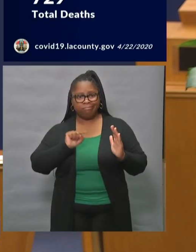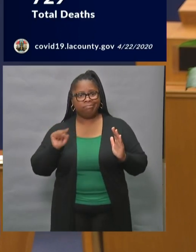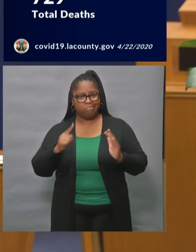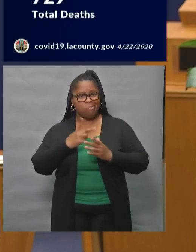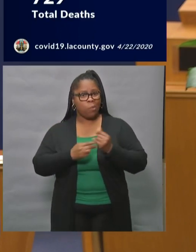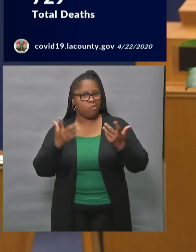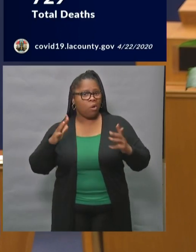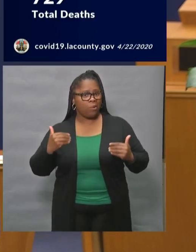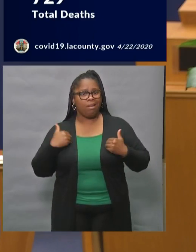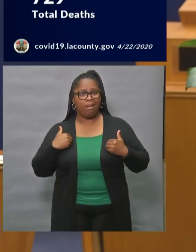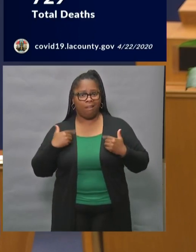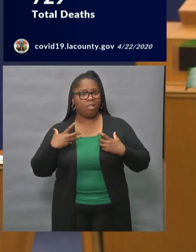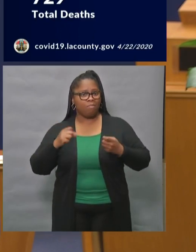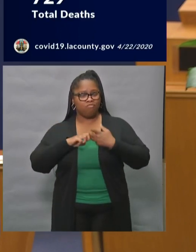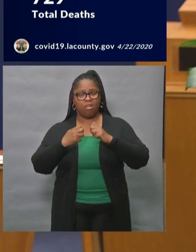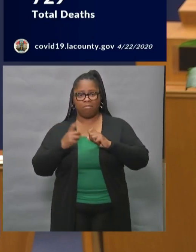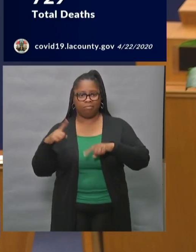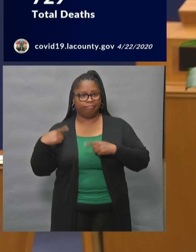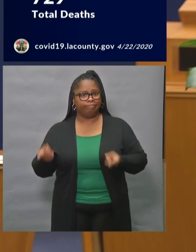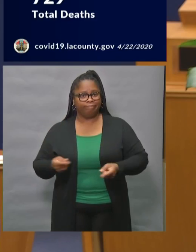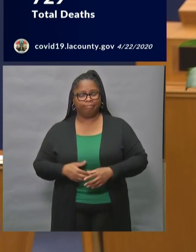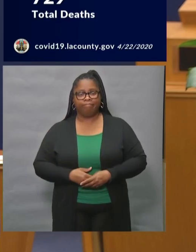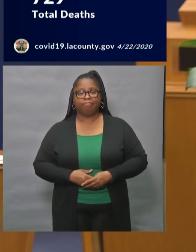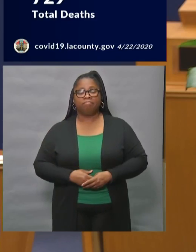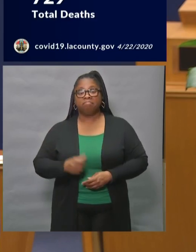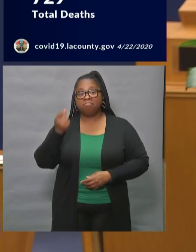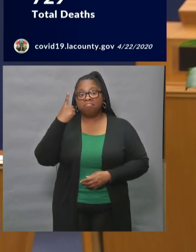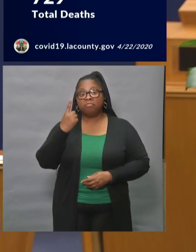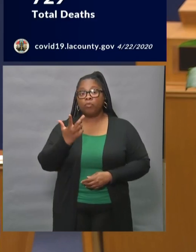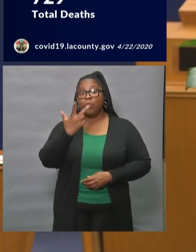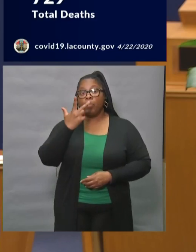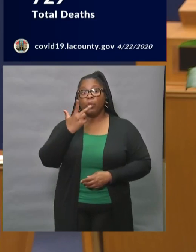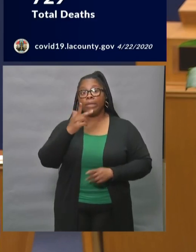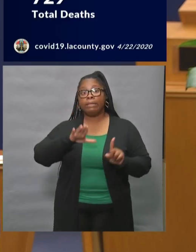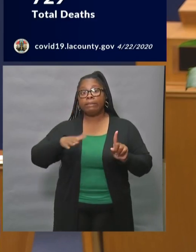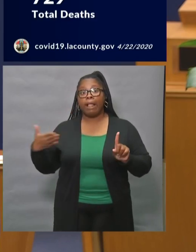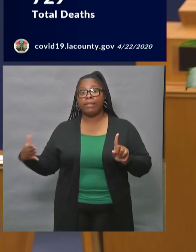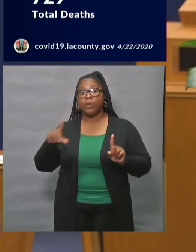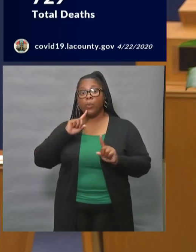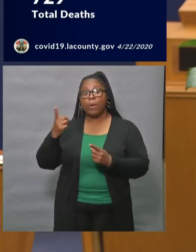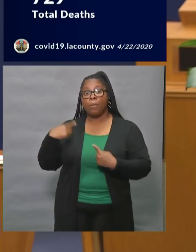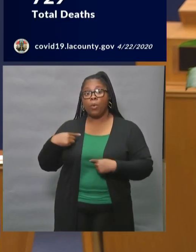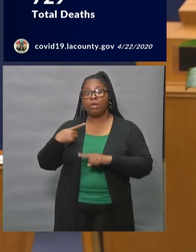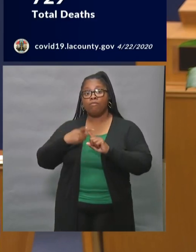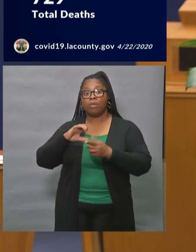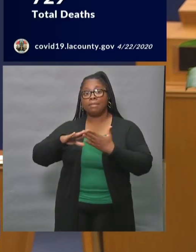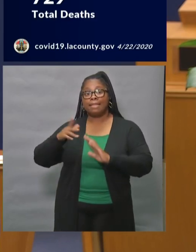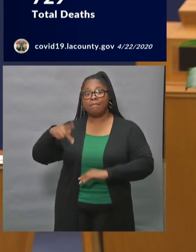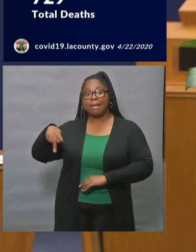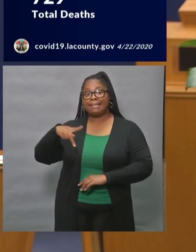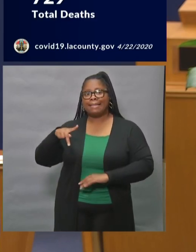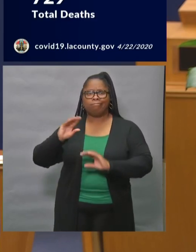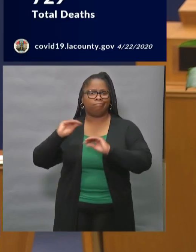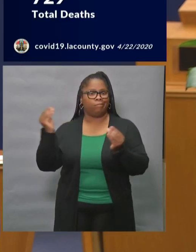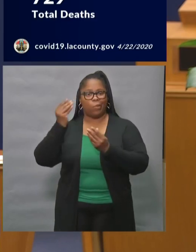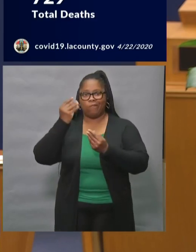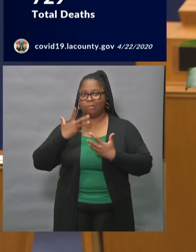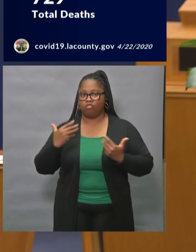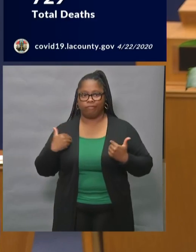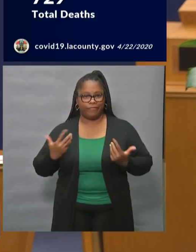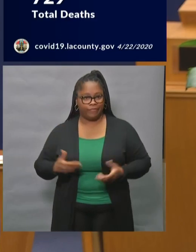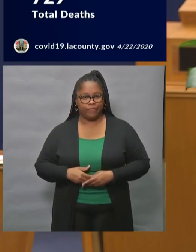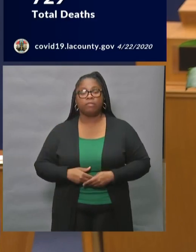health conditions. We do not have this information for the 3 cases that are being reported by the City of Pasadena. This